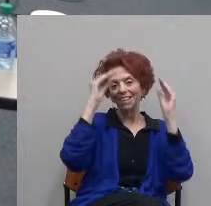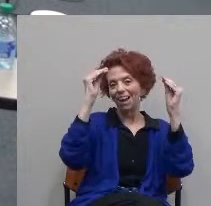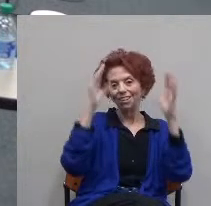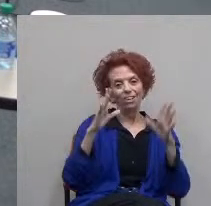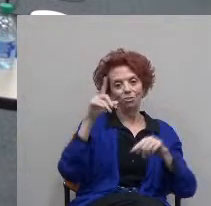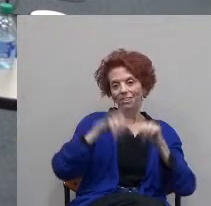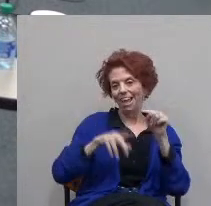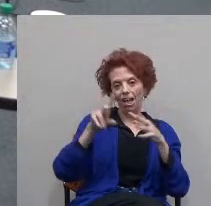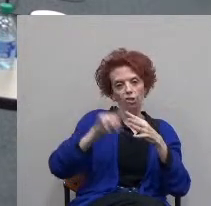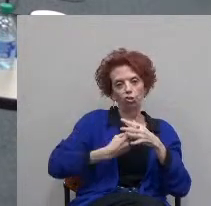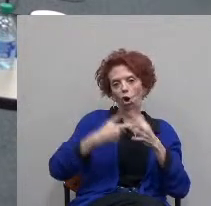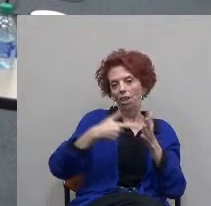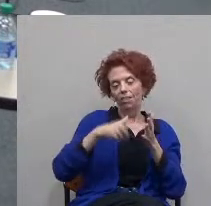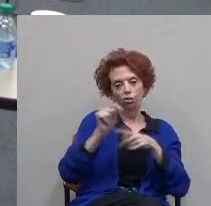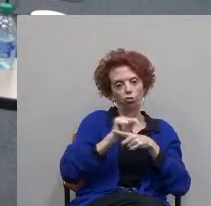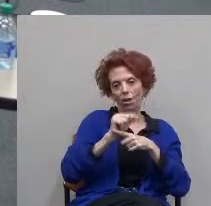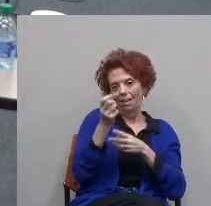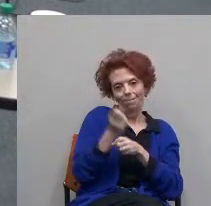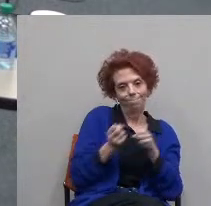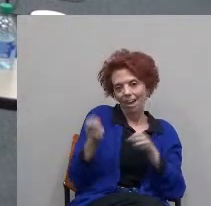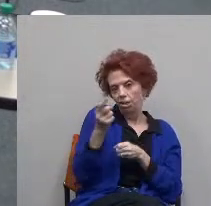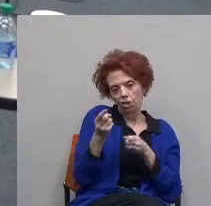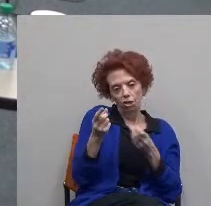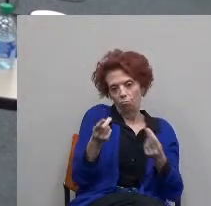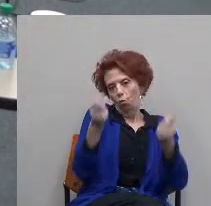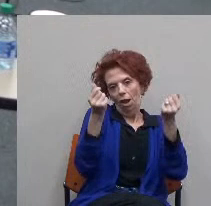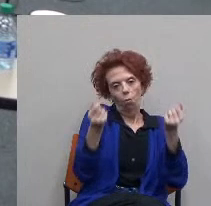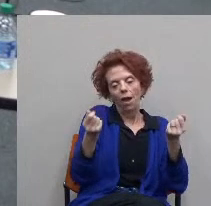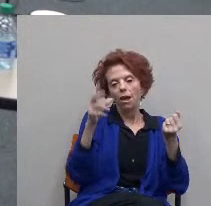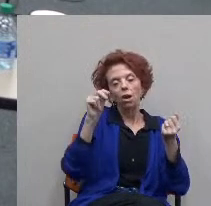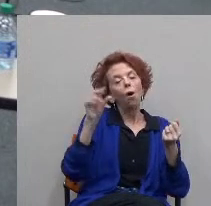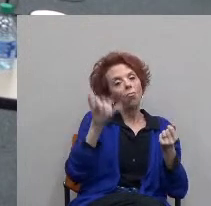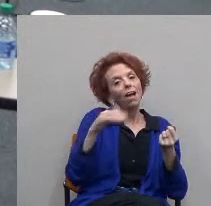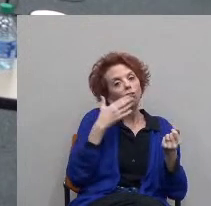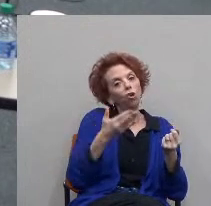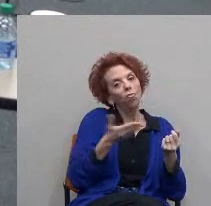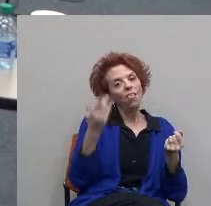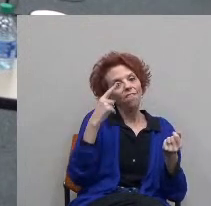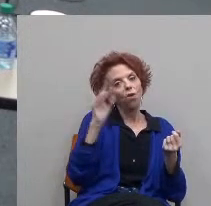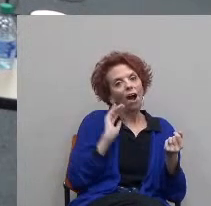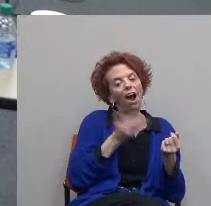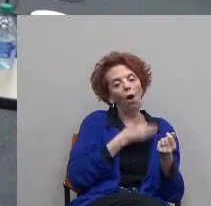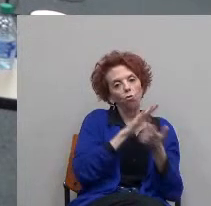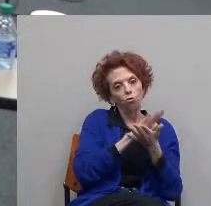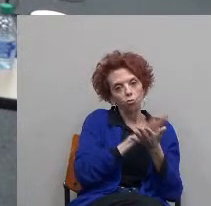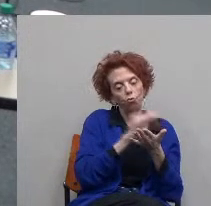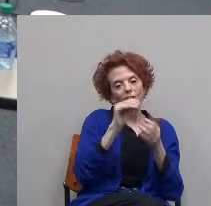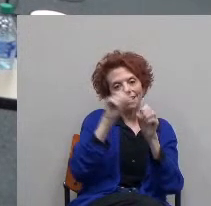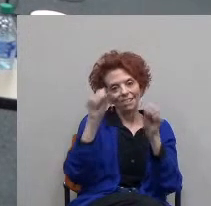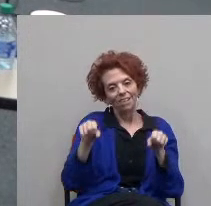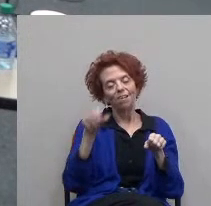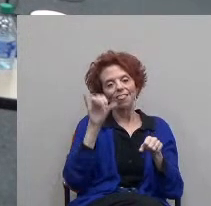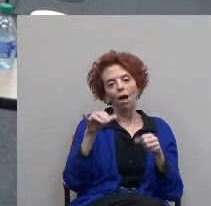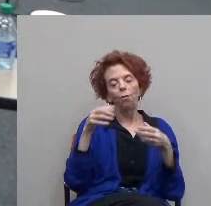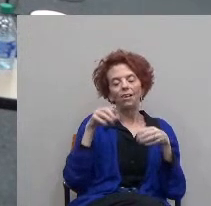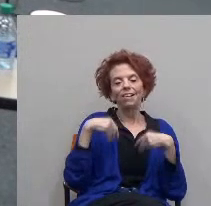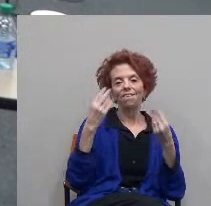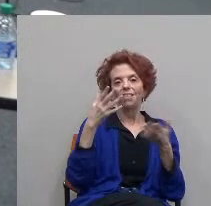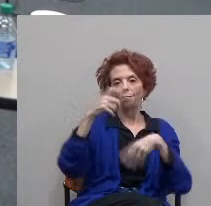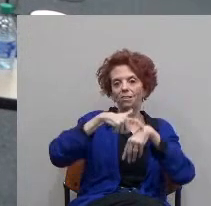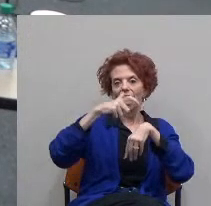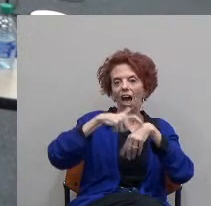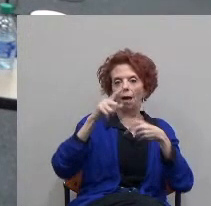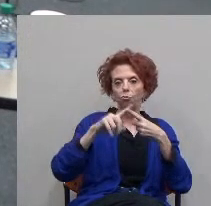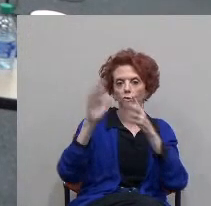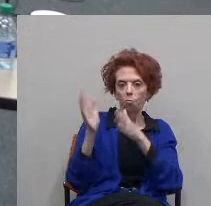able to start this training right away next year, which is a good thing, I think, for our schools and school systems. It would give them a runway to